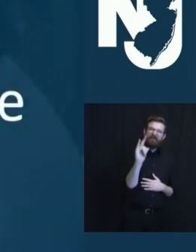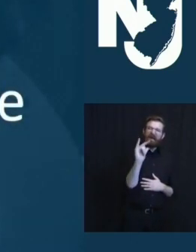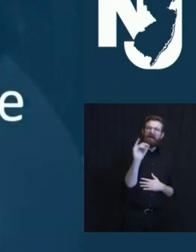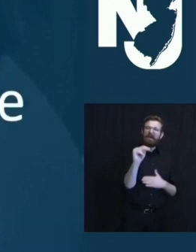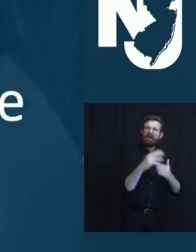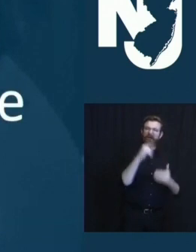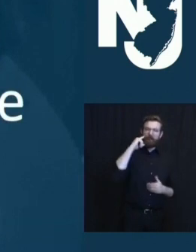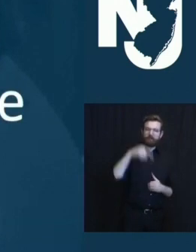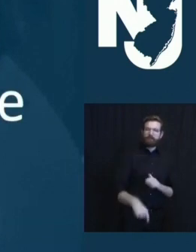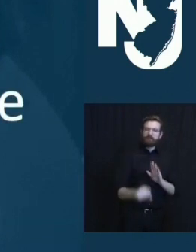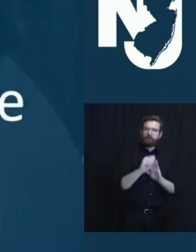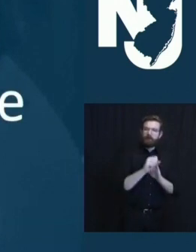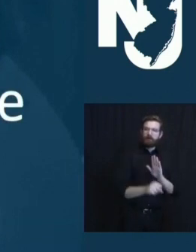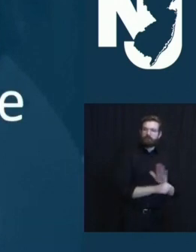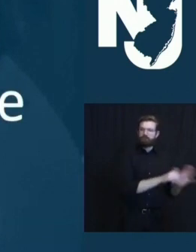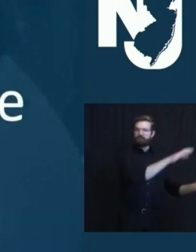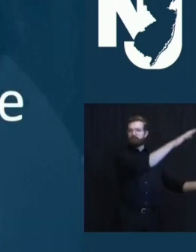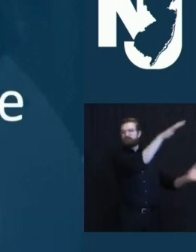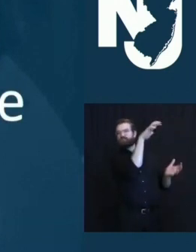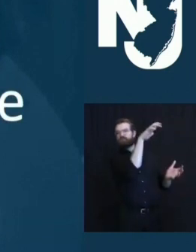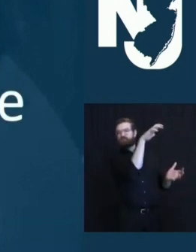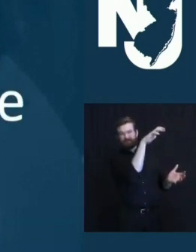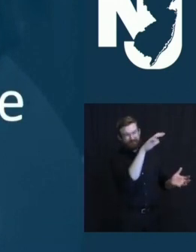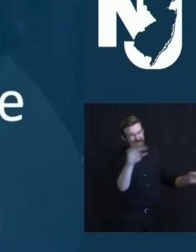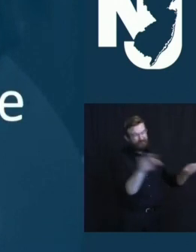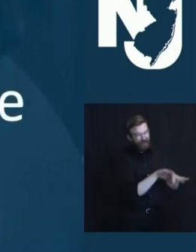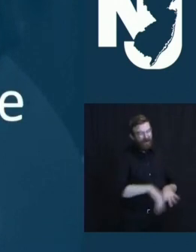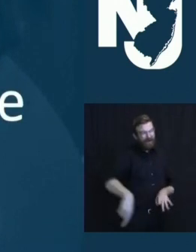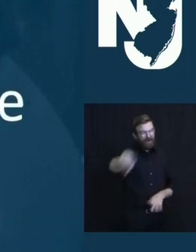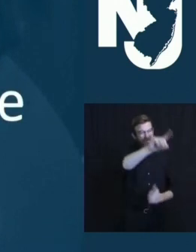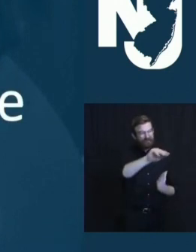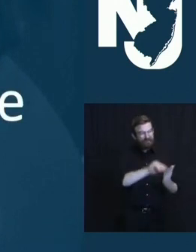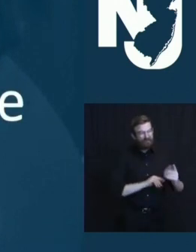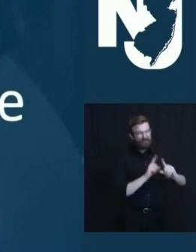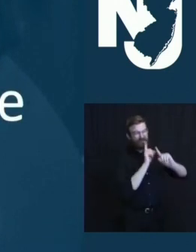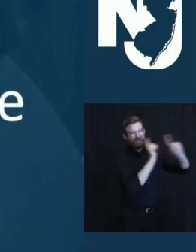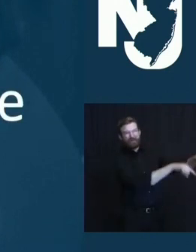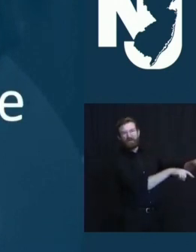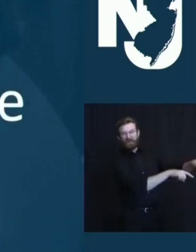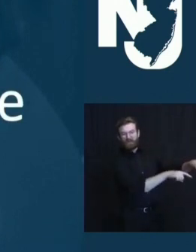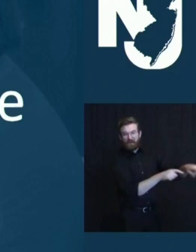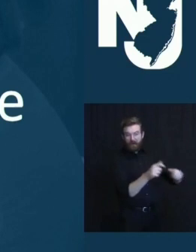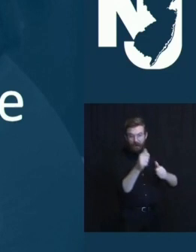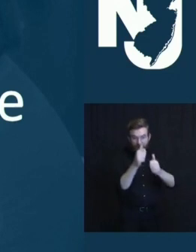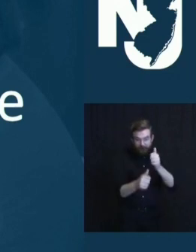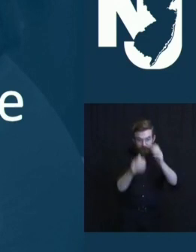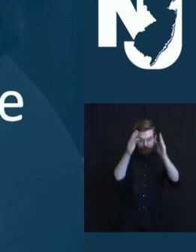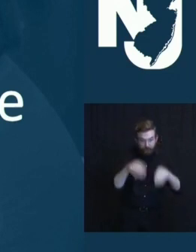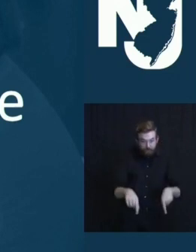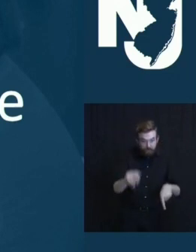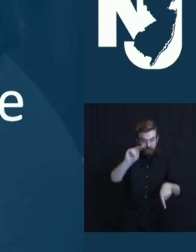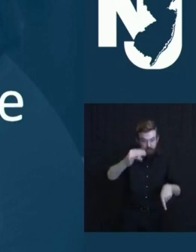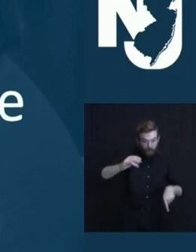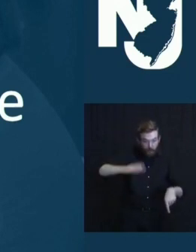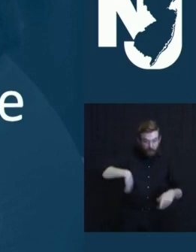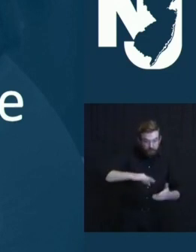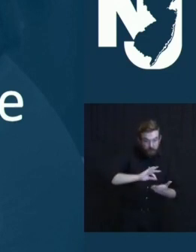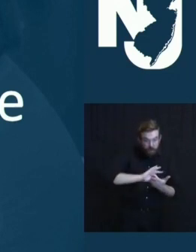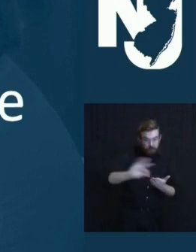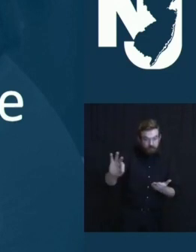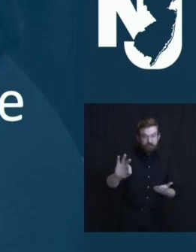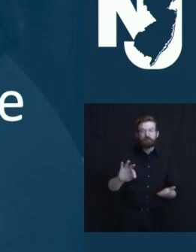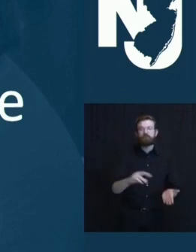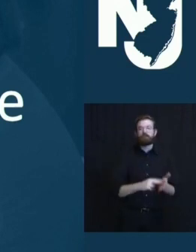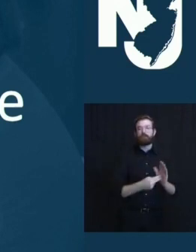doesn't come back to New Jersey and instead heads to some other state. Let's make sure we keep it all here. Our